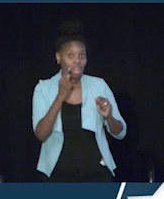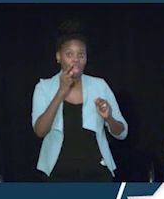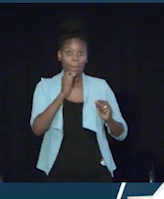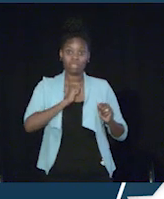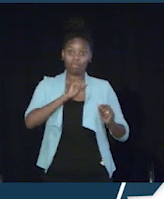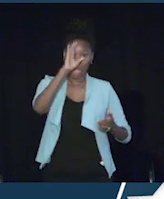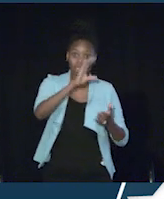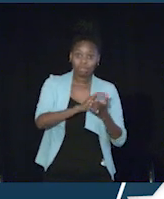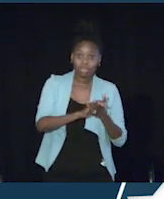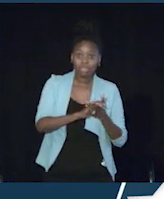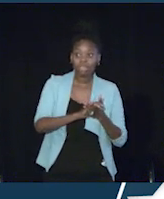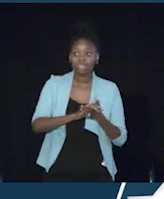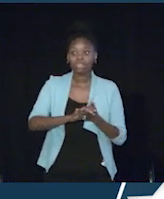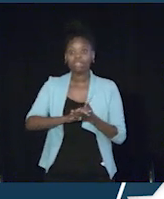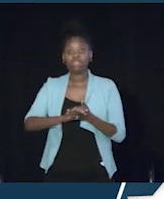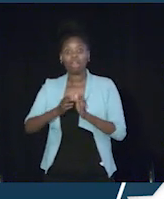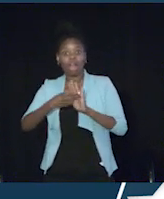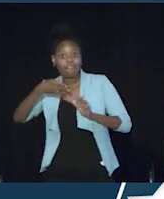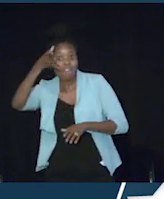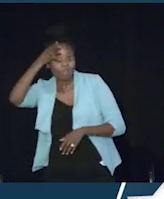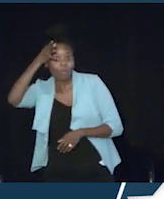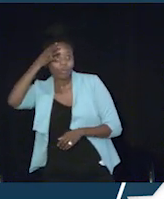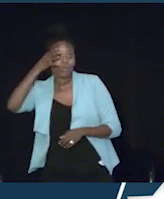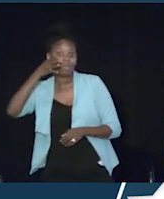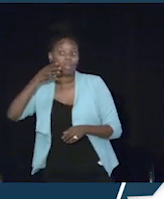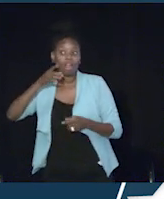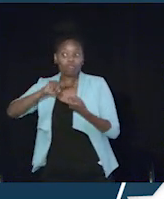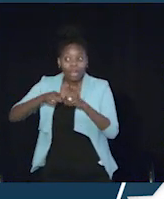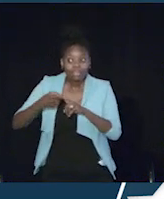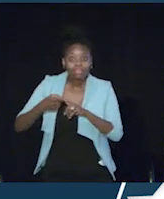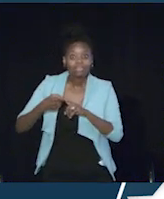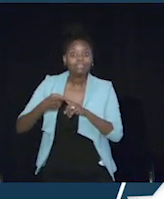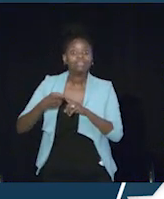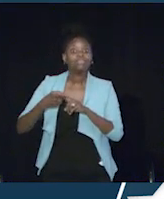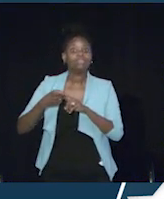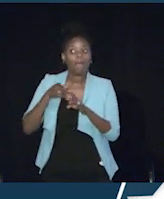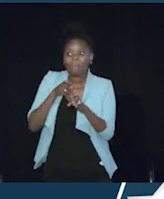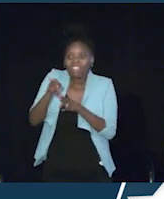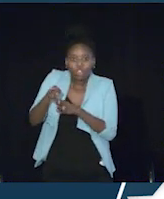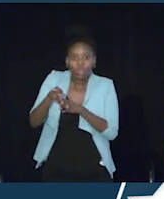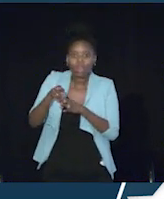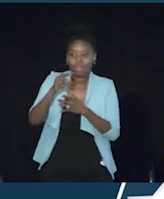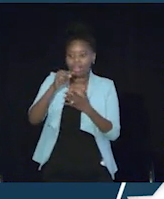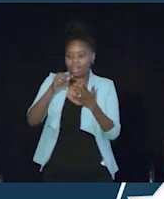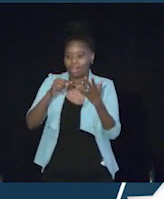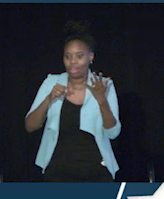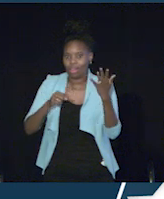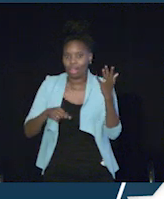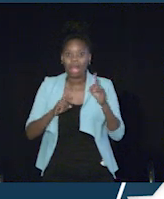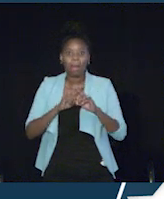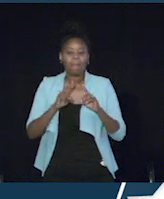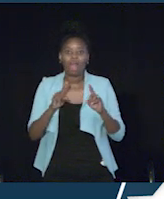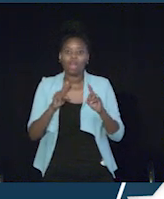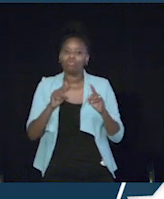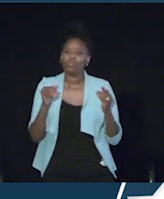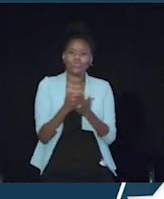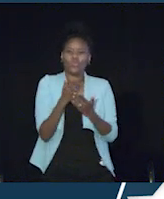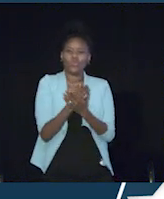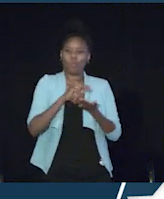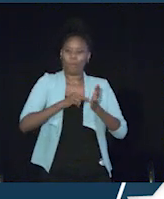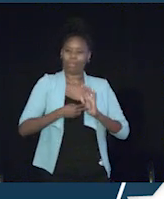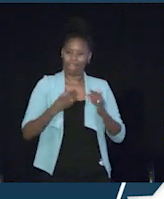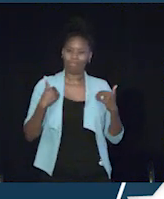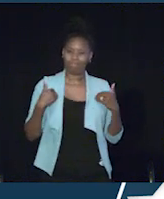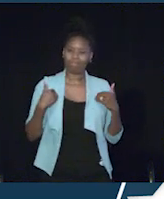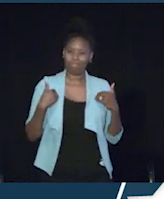father, a friend, a professional with a new sense of belonging. As a